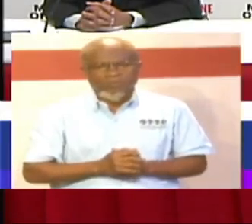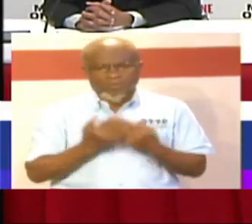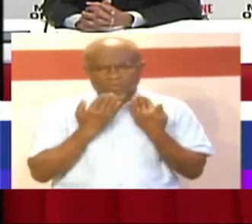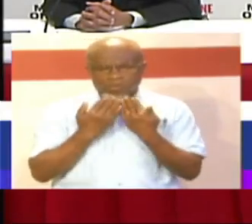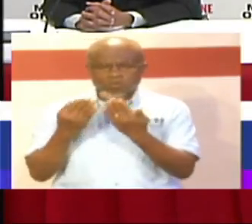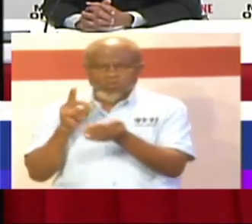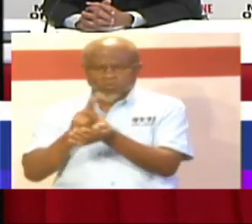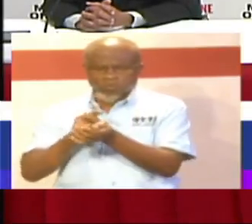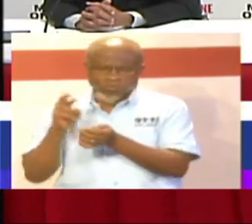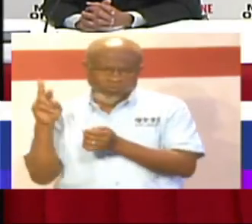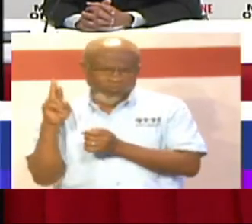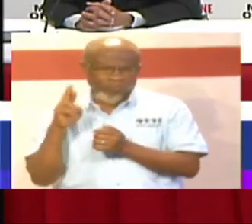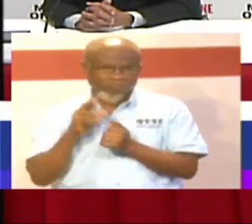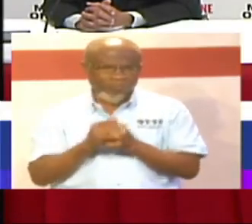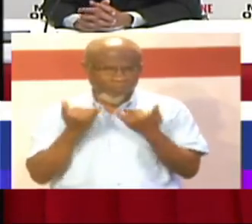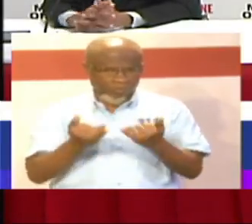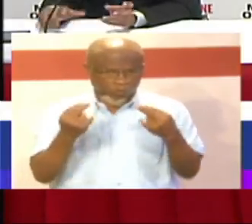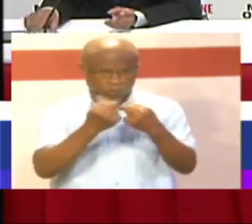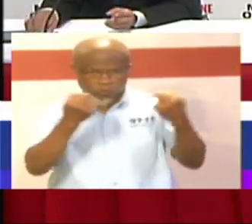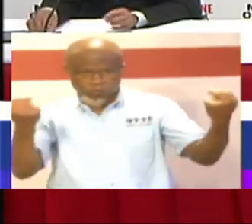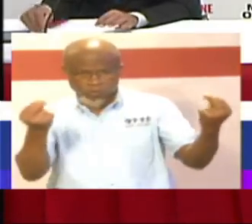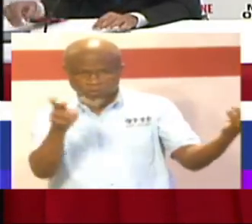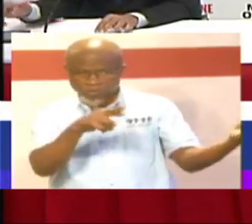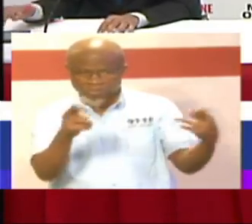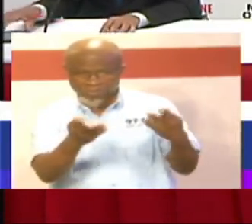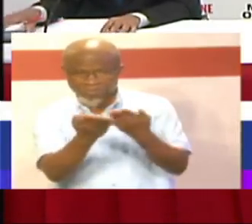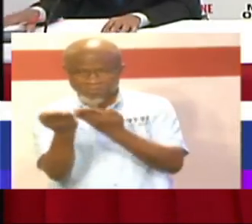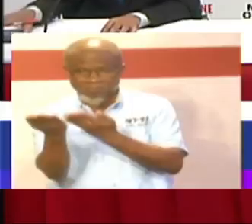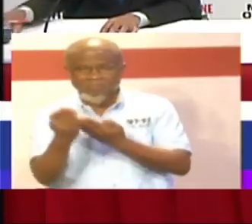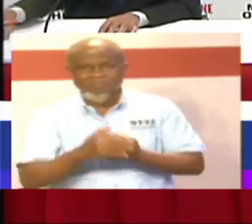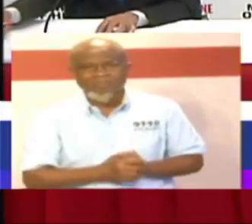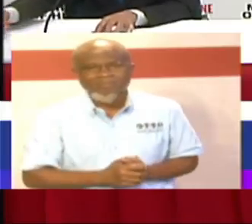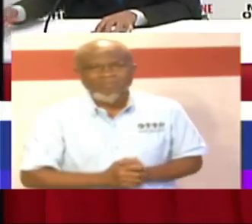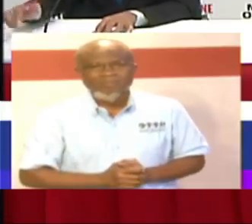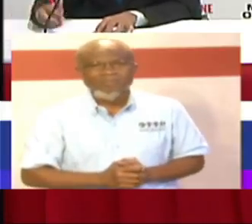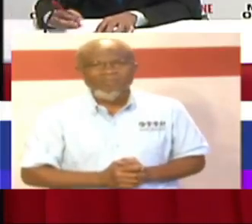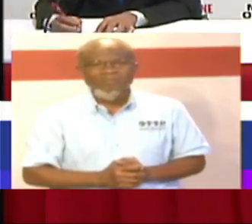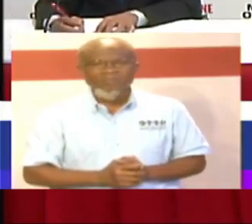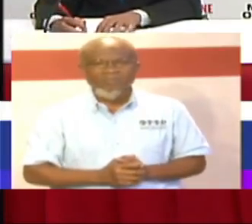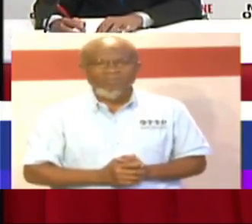We go to the Newsday for your two questions.